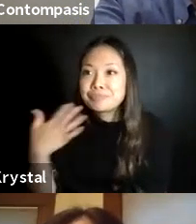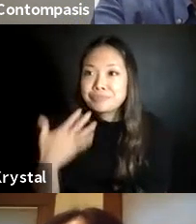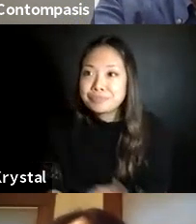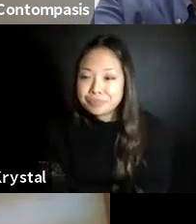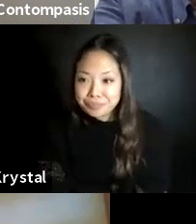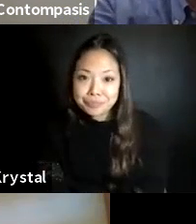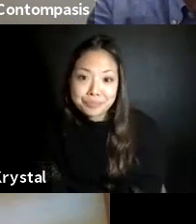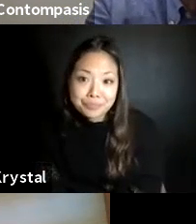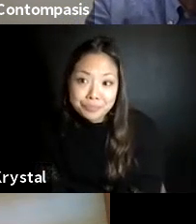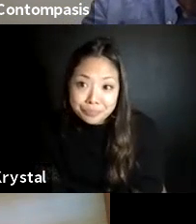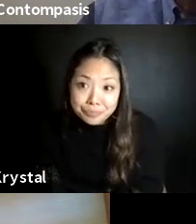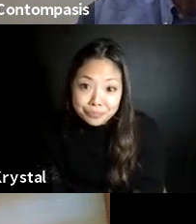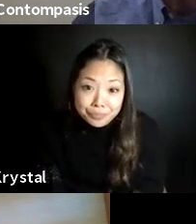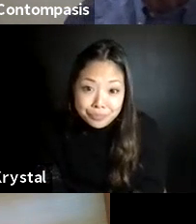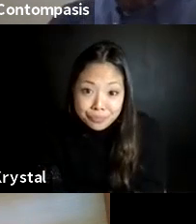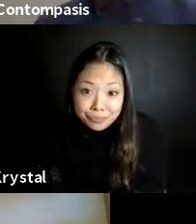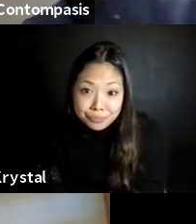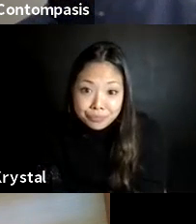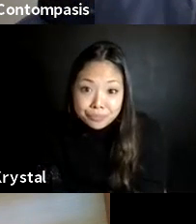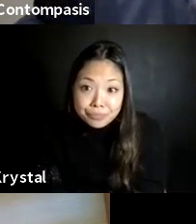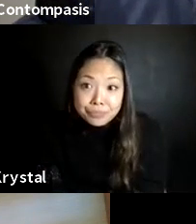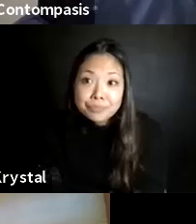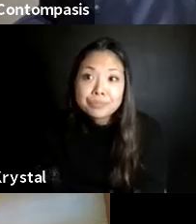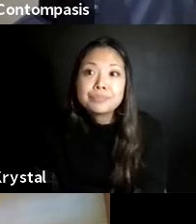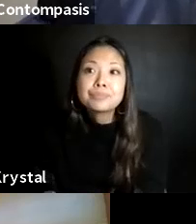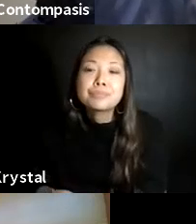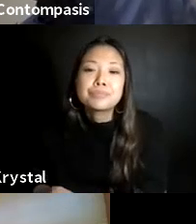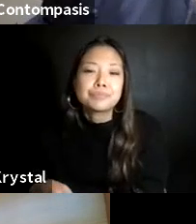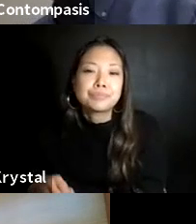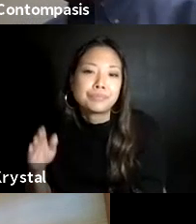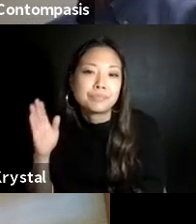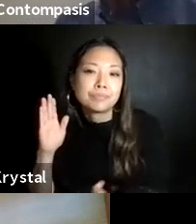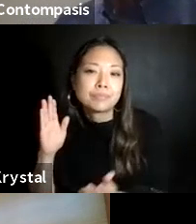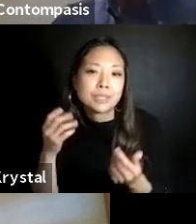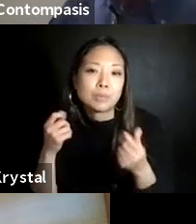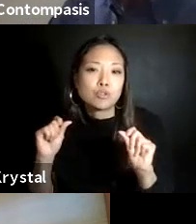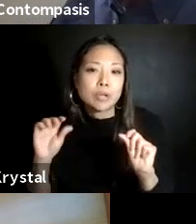I will try with Wei Min Zhao again. Let's see if it works.